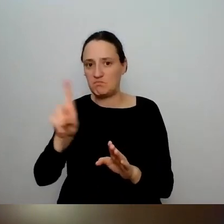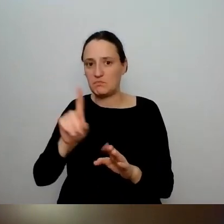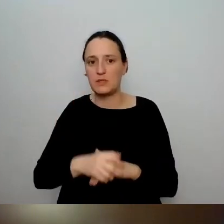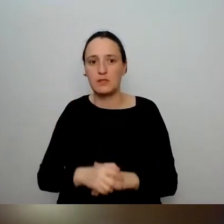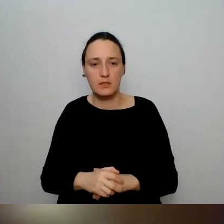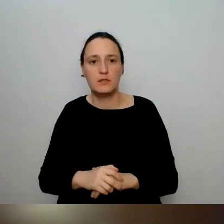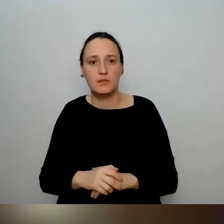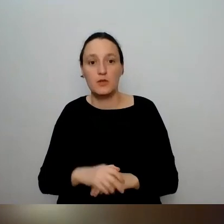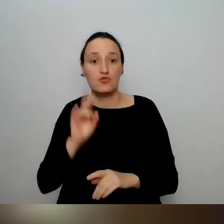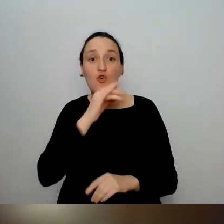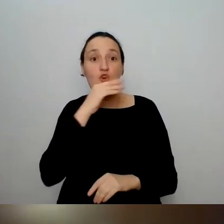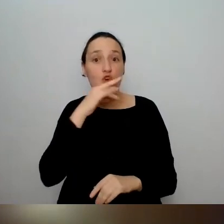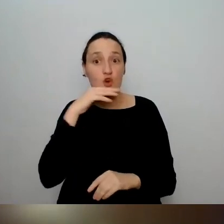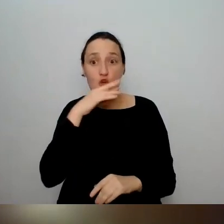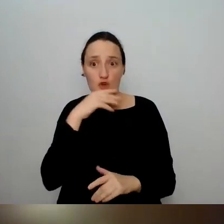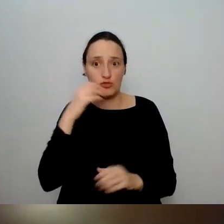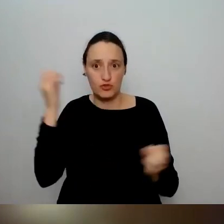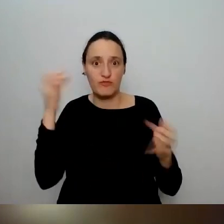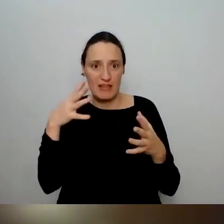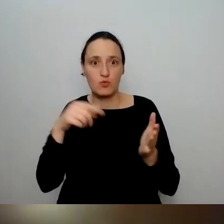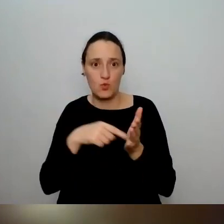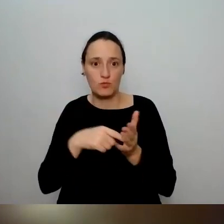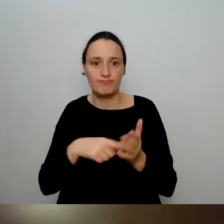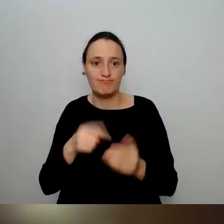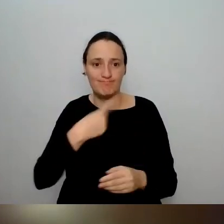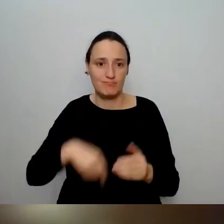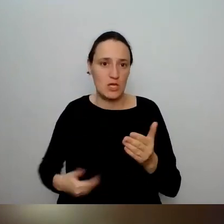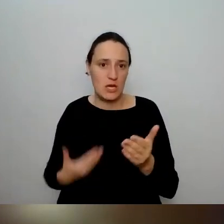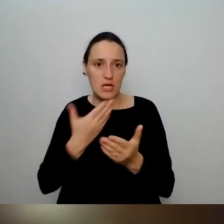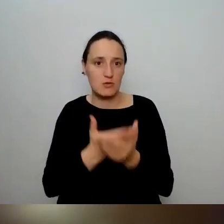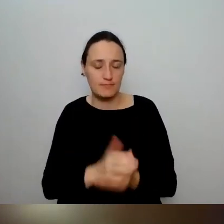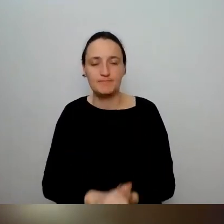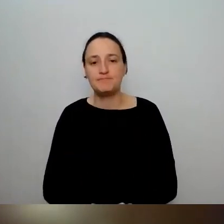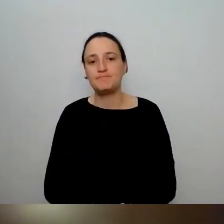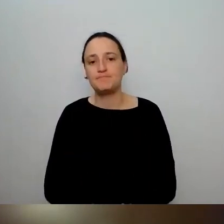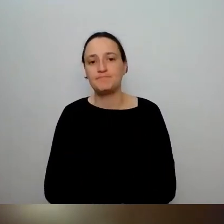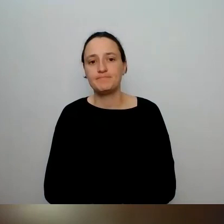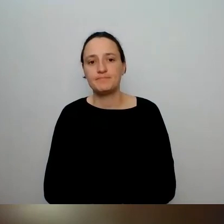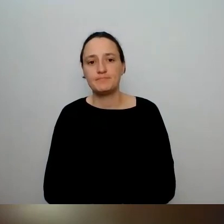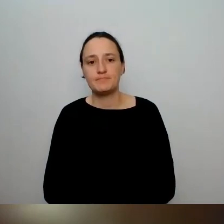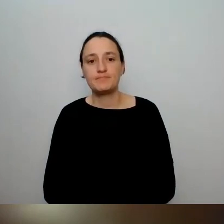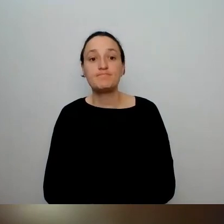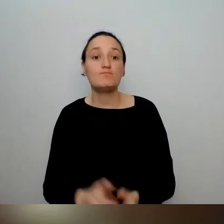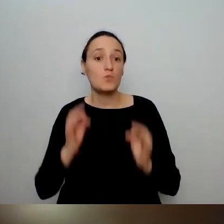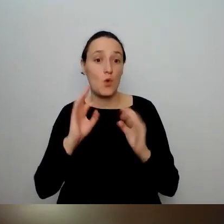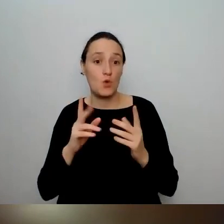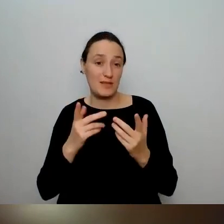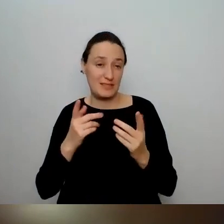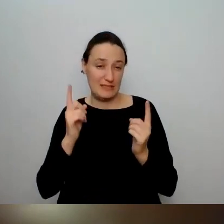Okay, thank you very much. And now I think we will be finishing our meeting